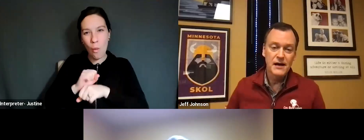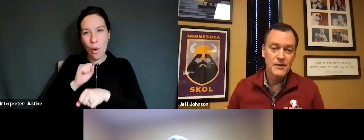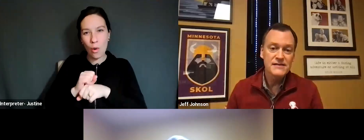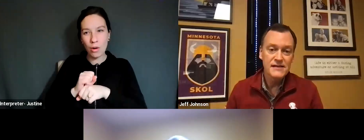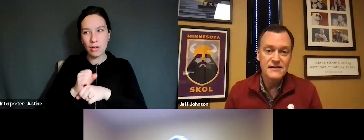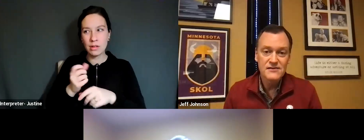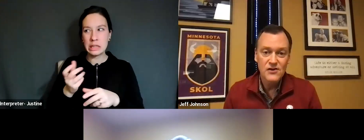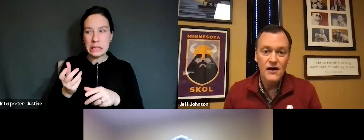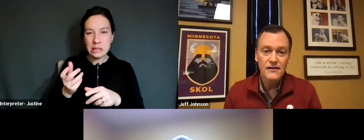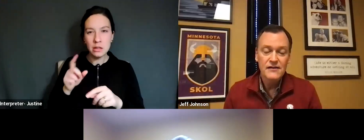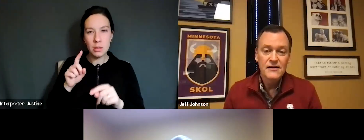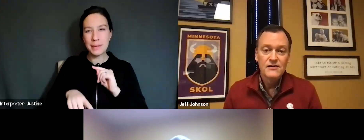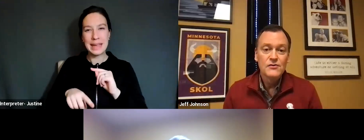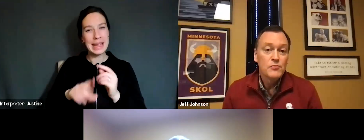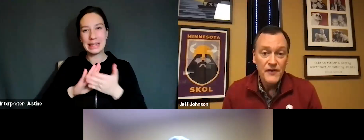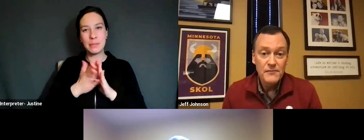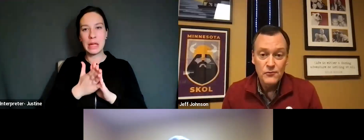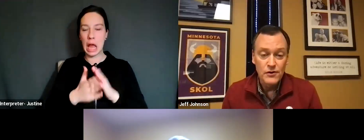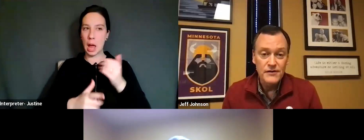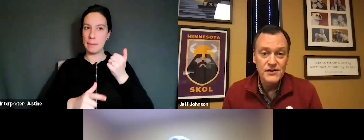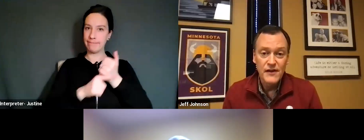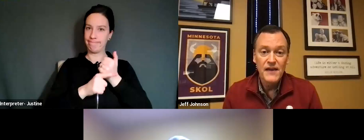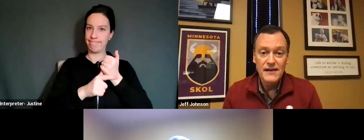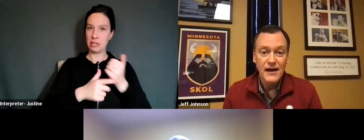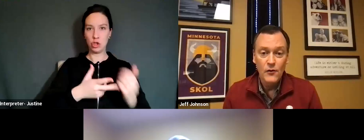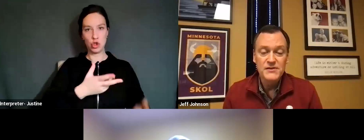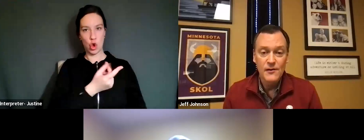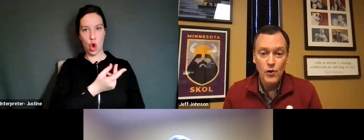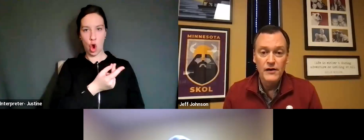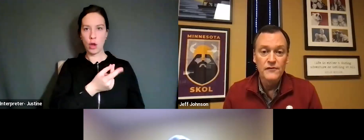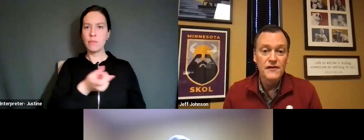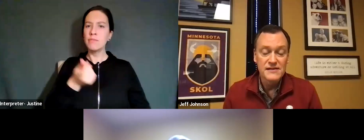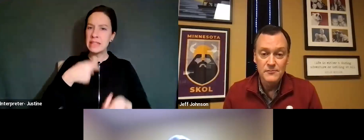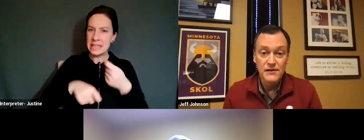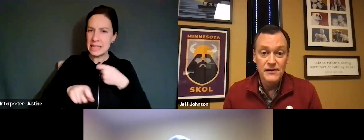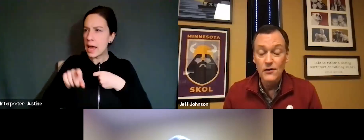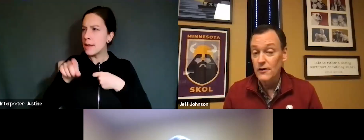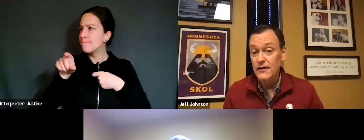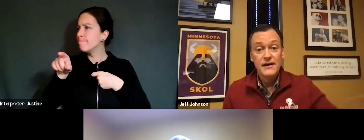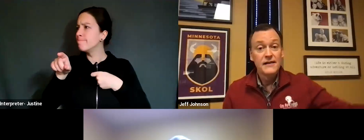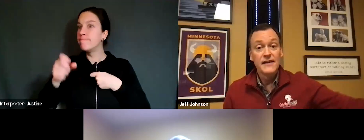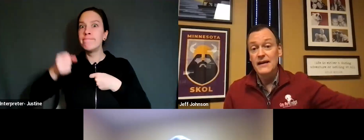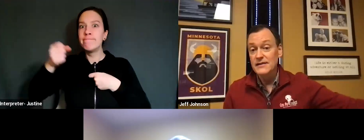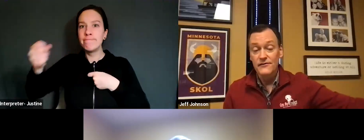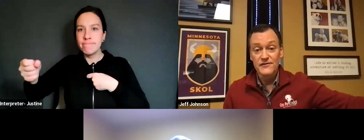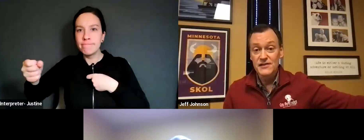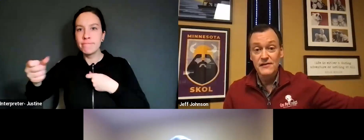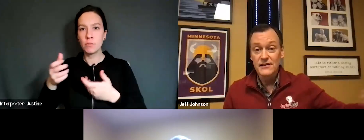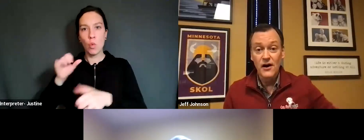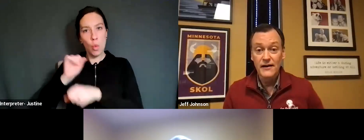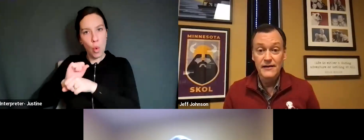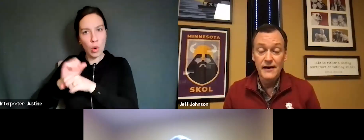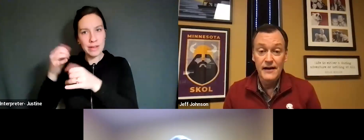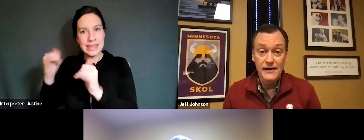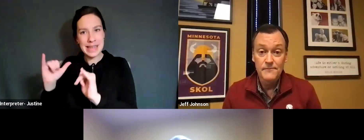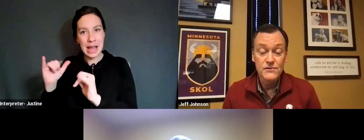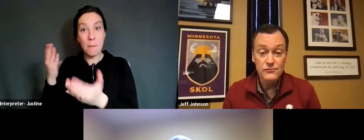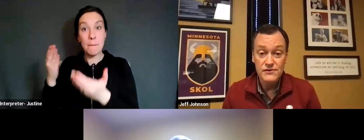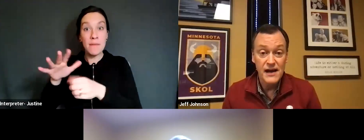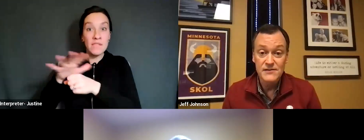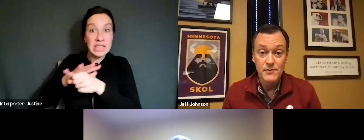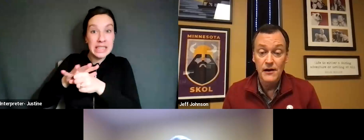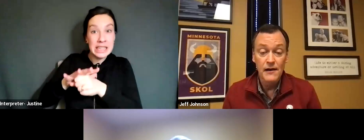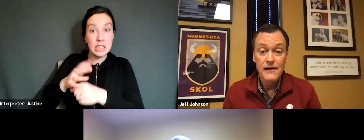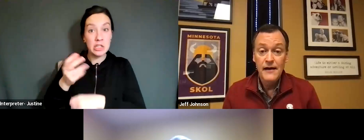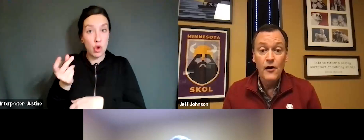otherwise become an assistance dog, to put them to work so that they can help someone with a disability, or in the case of a facility dog at a